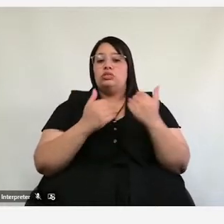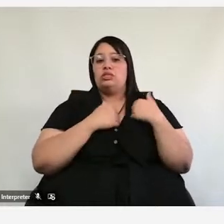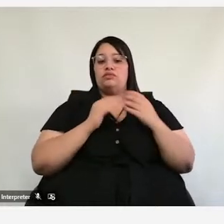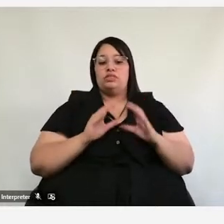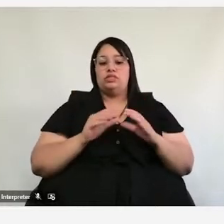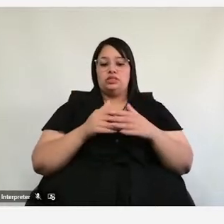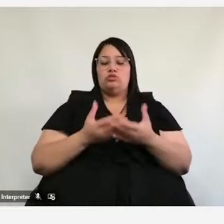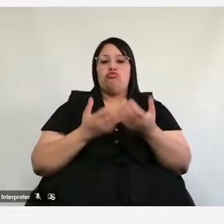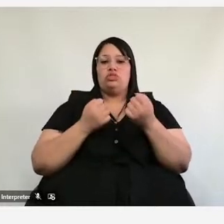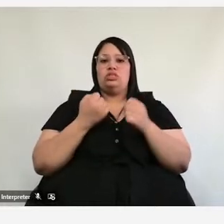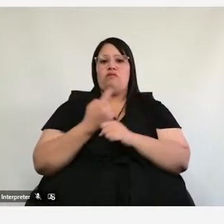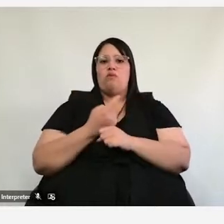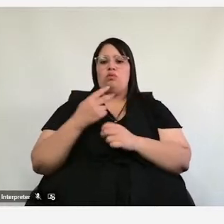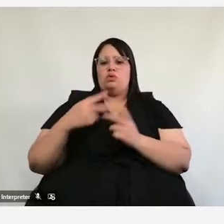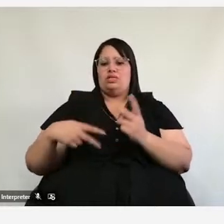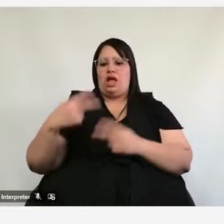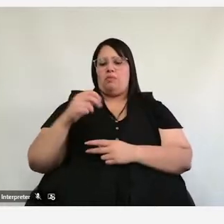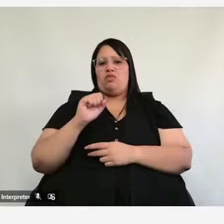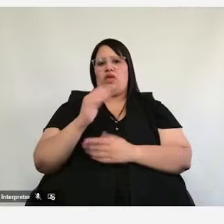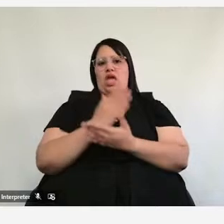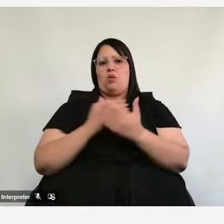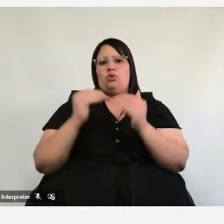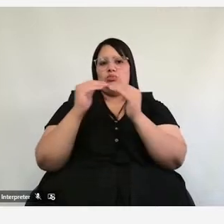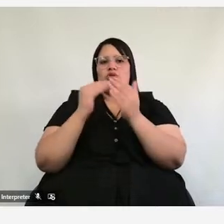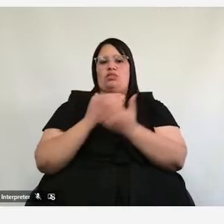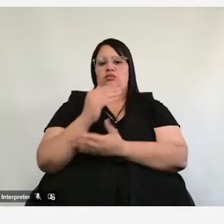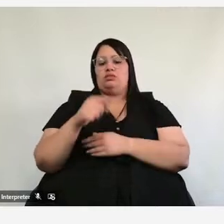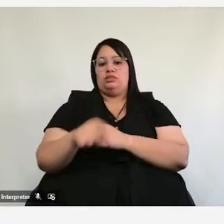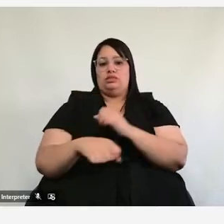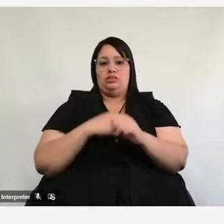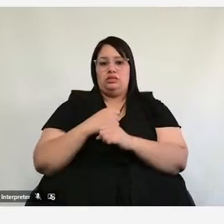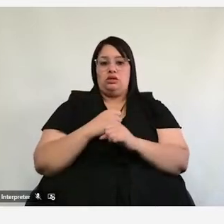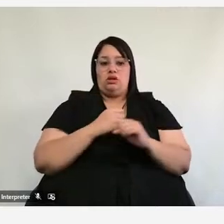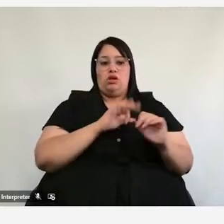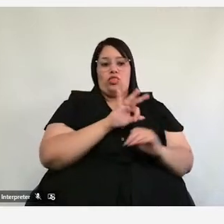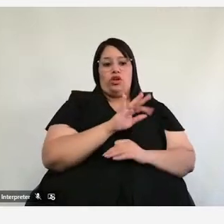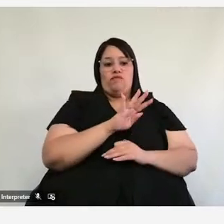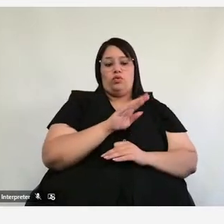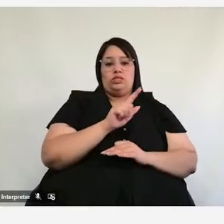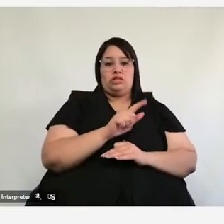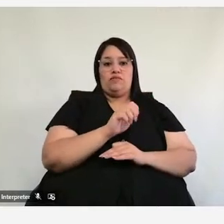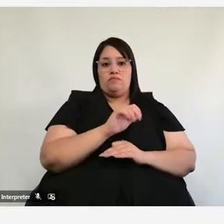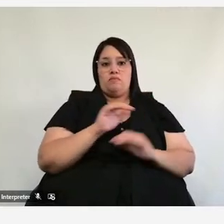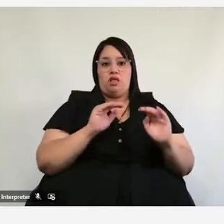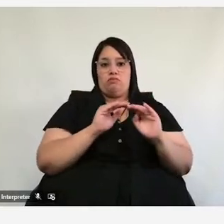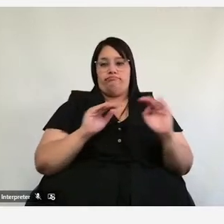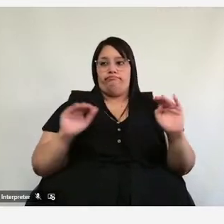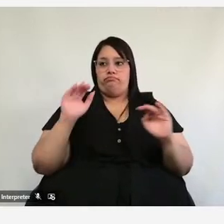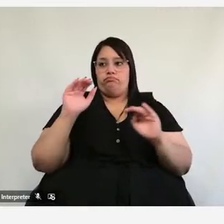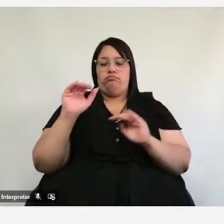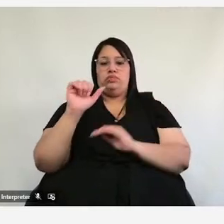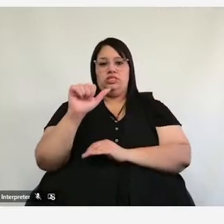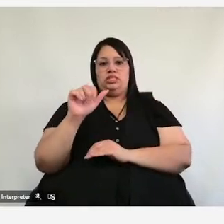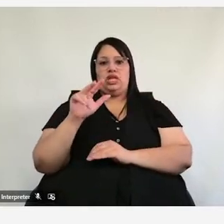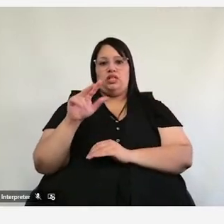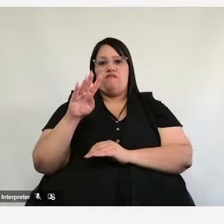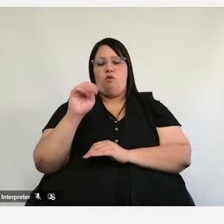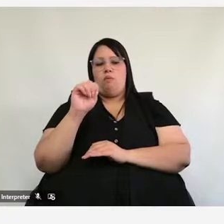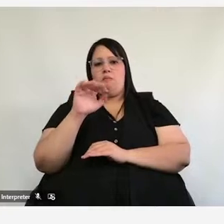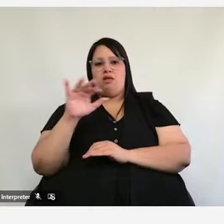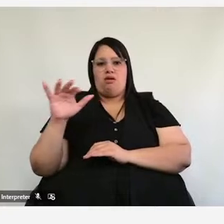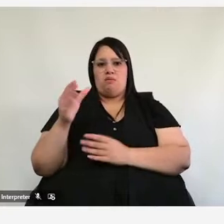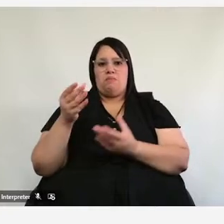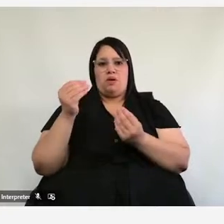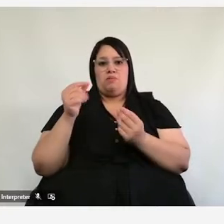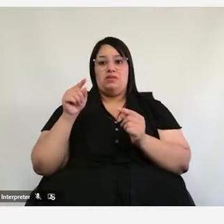received almost double its equitable share this year, jumping from 347 million to 684 million, funds